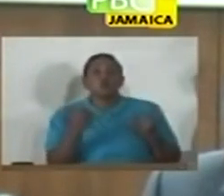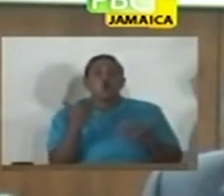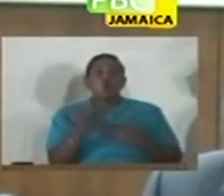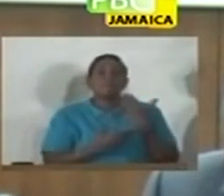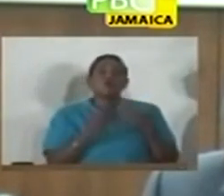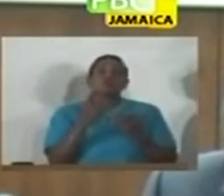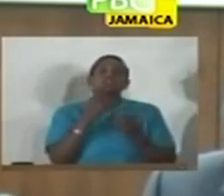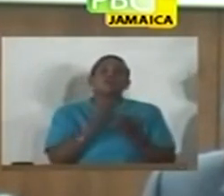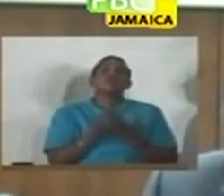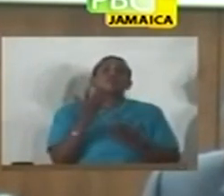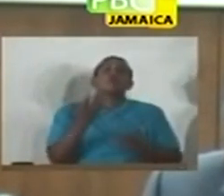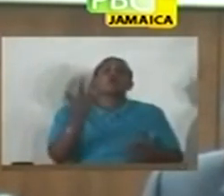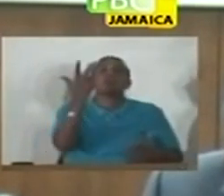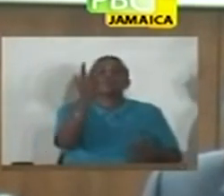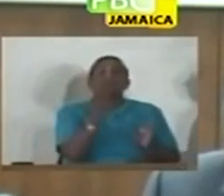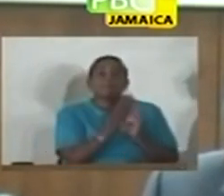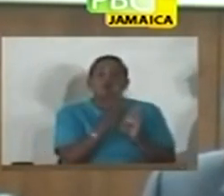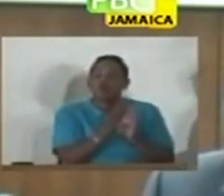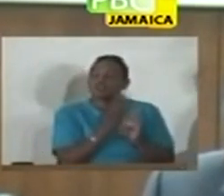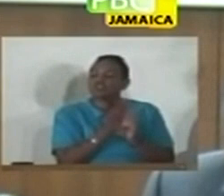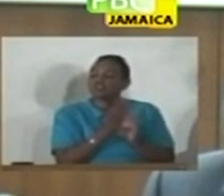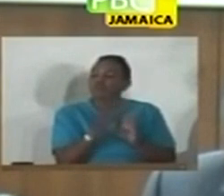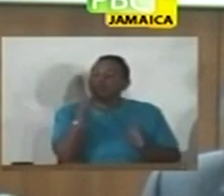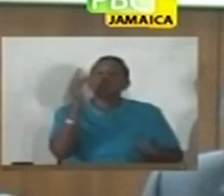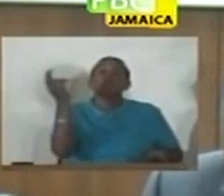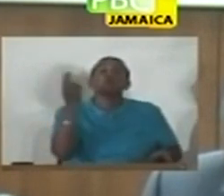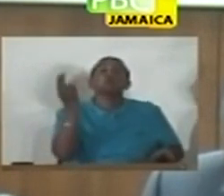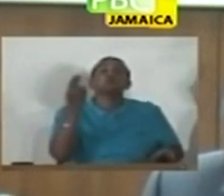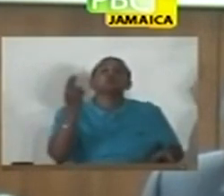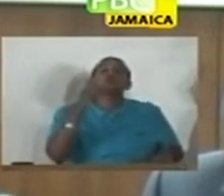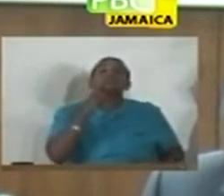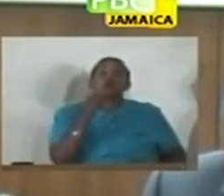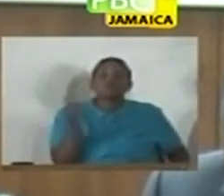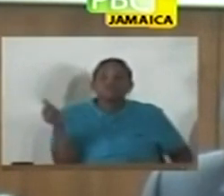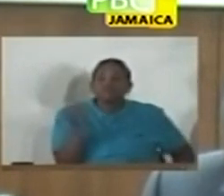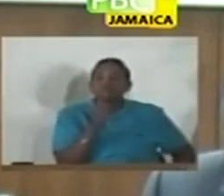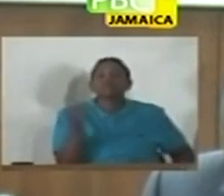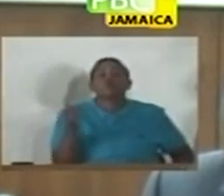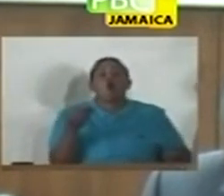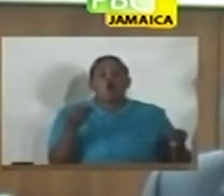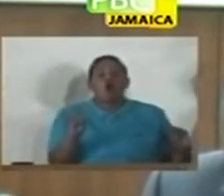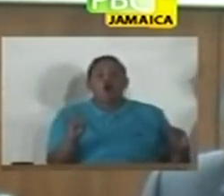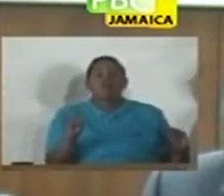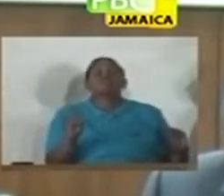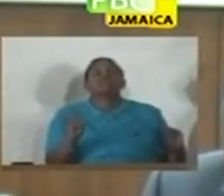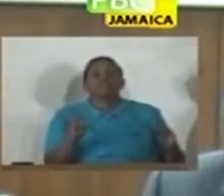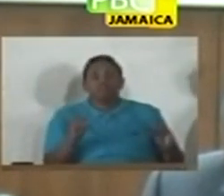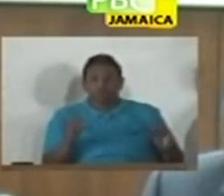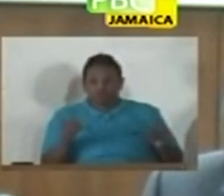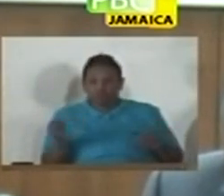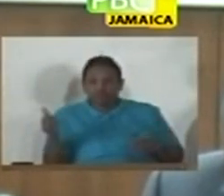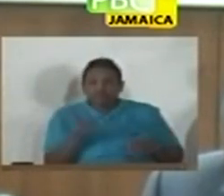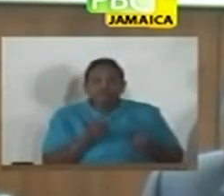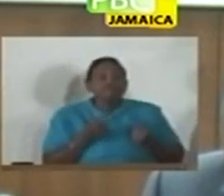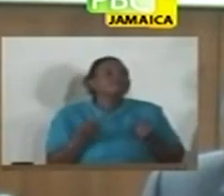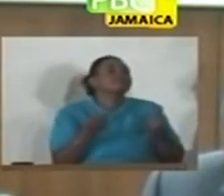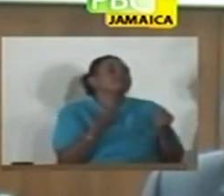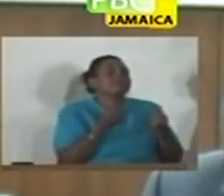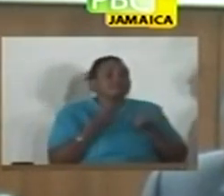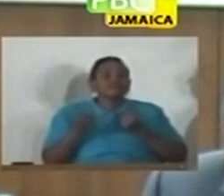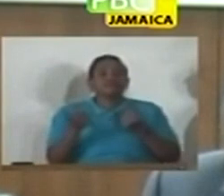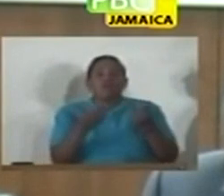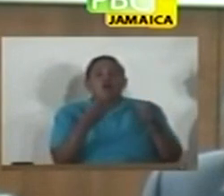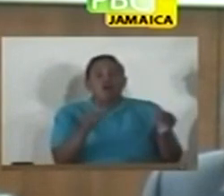of procuring 3 buses that will be used as mobile offices to aid in the delivery of and greater access